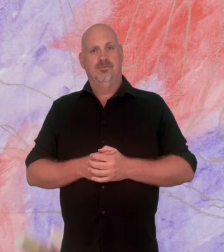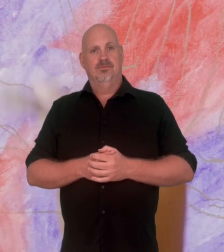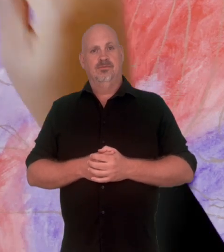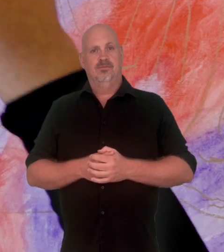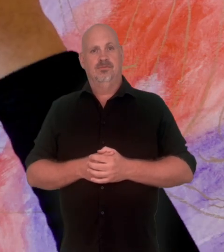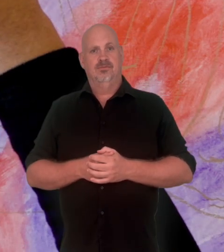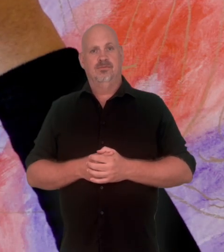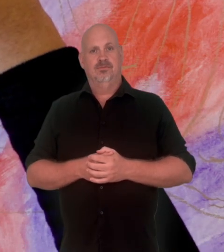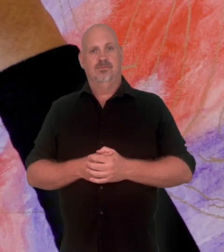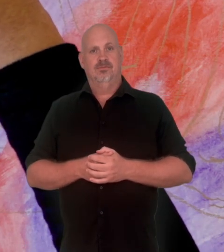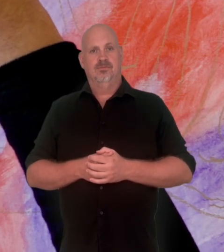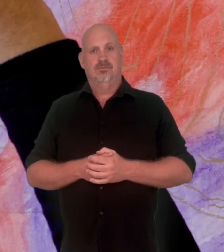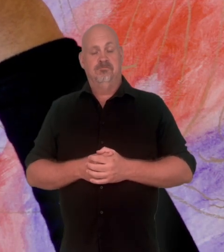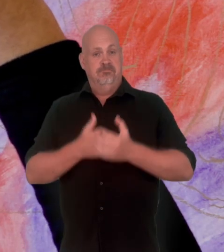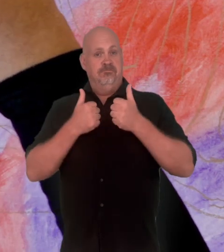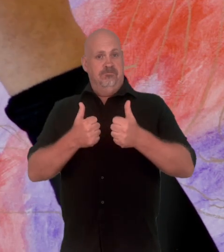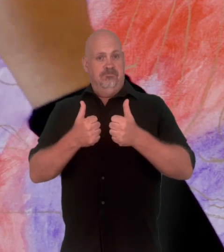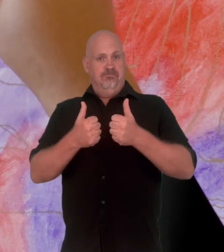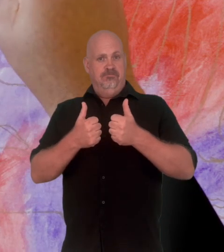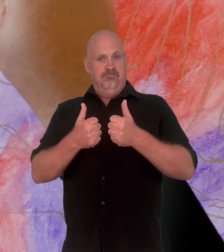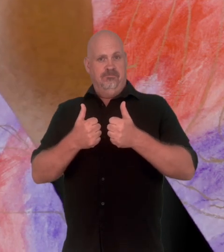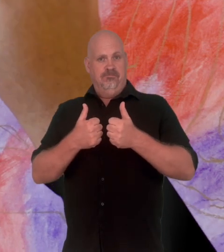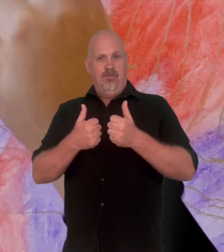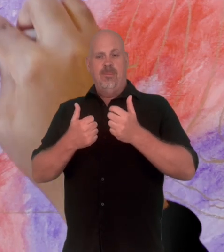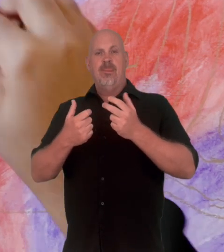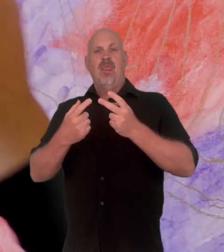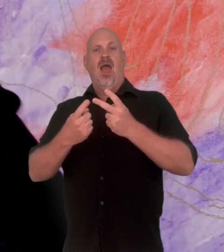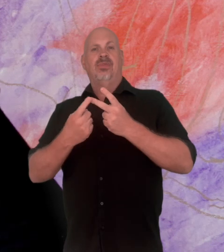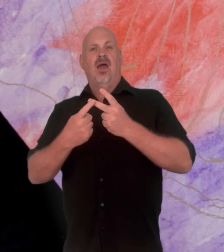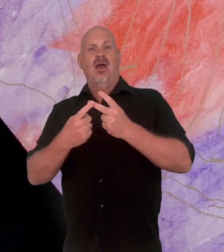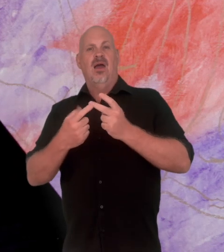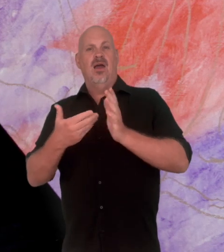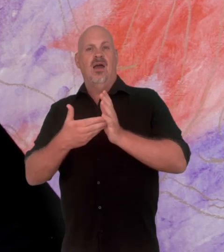Okay, and then we'll add a leaf.